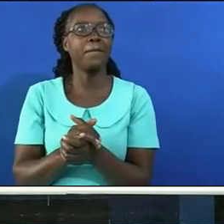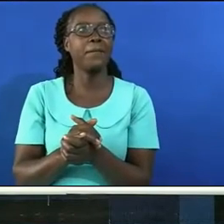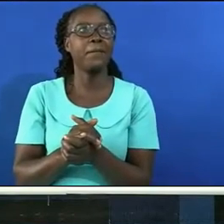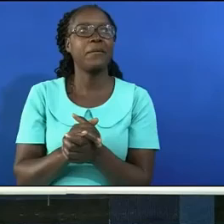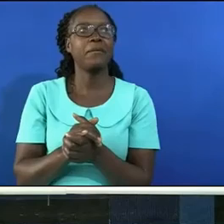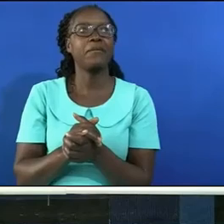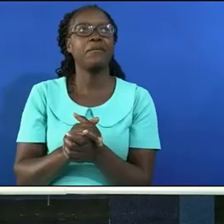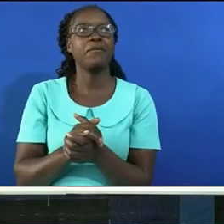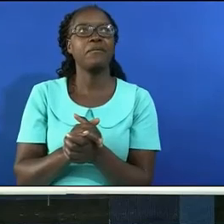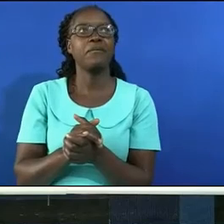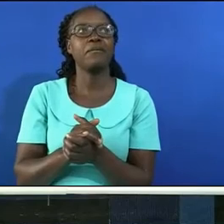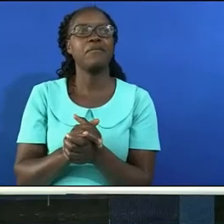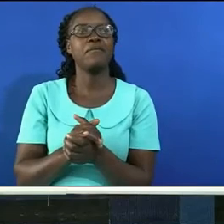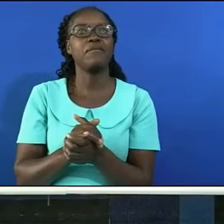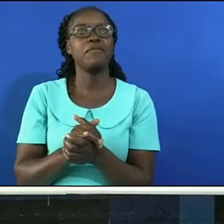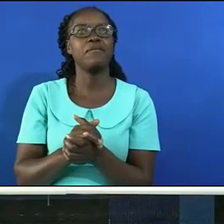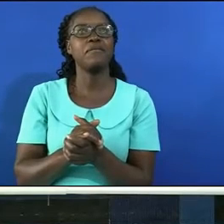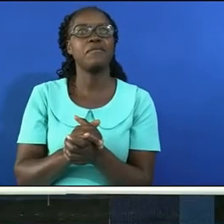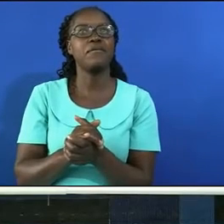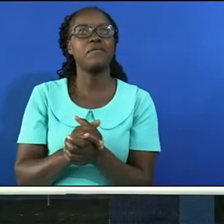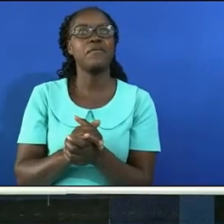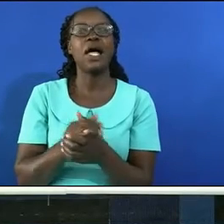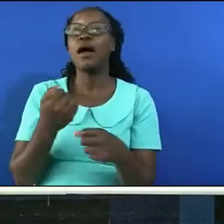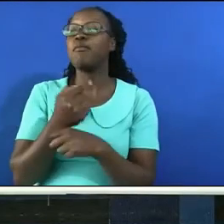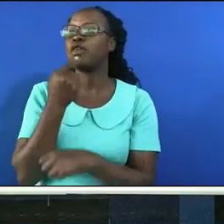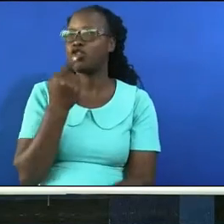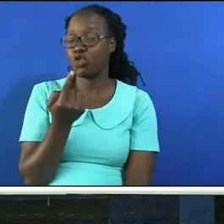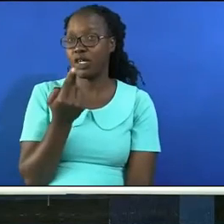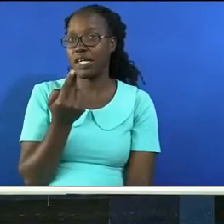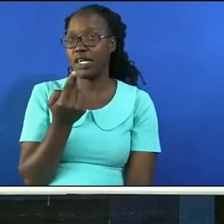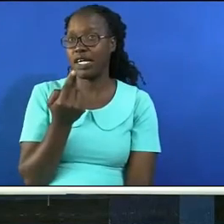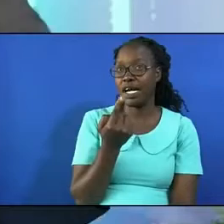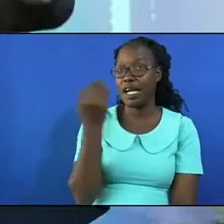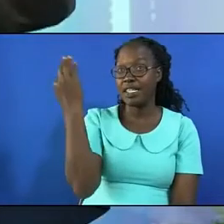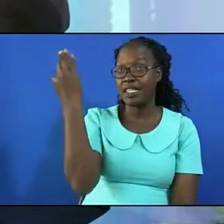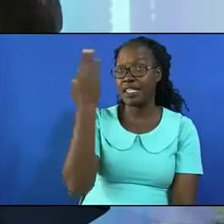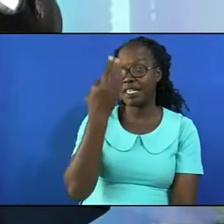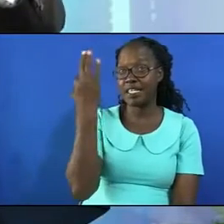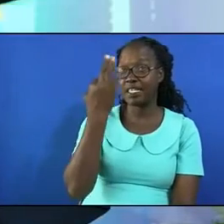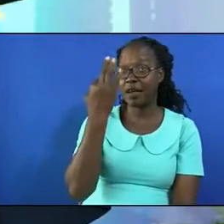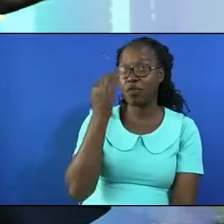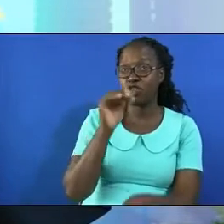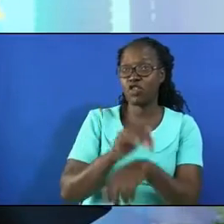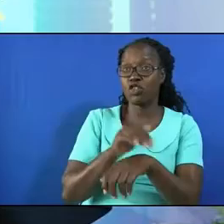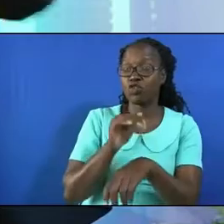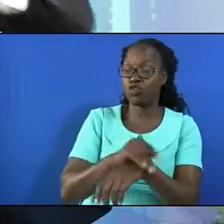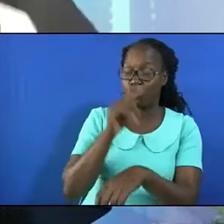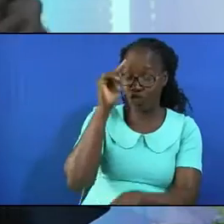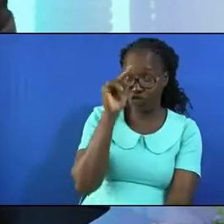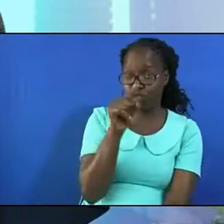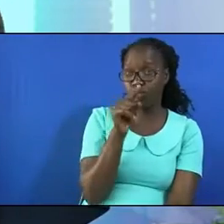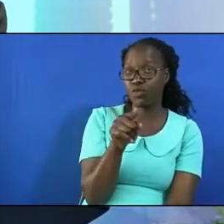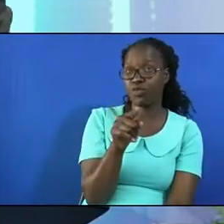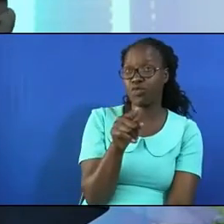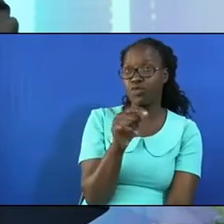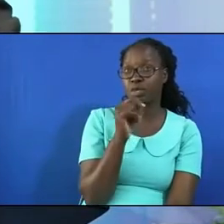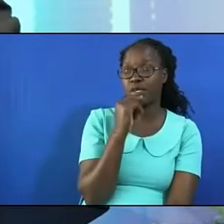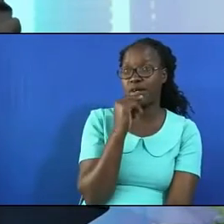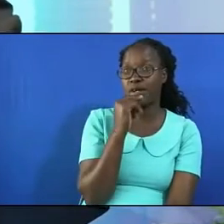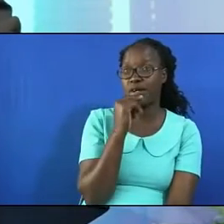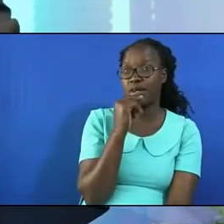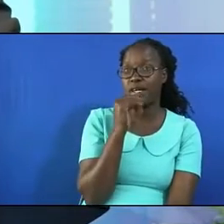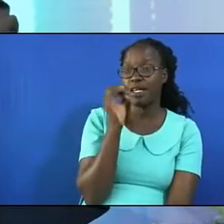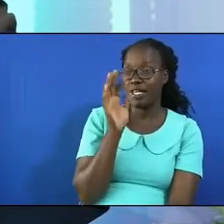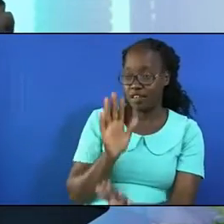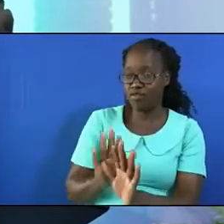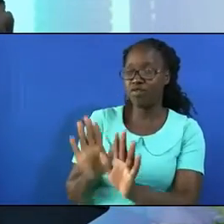For yourself. Make sure the sermon is good for you. If you will